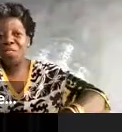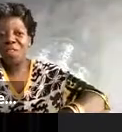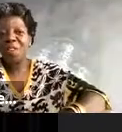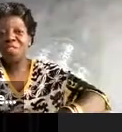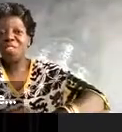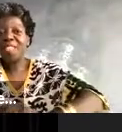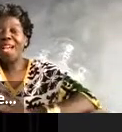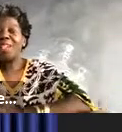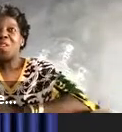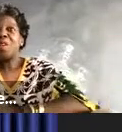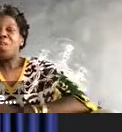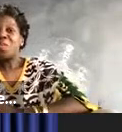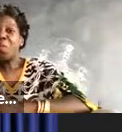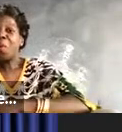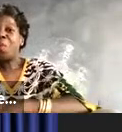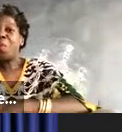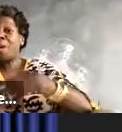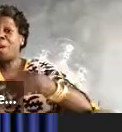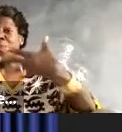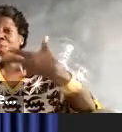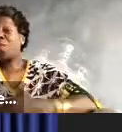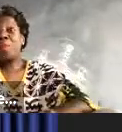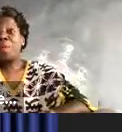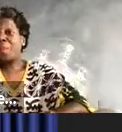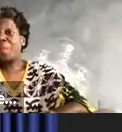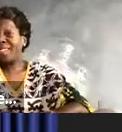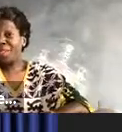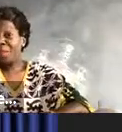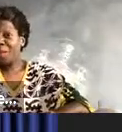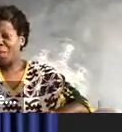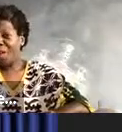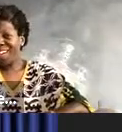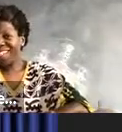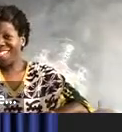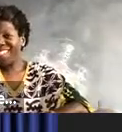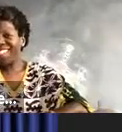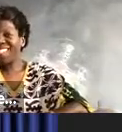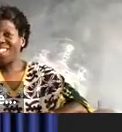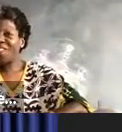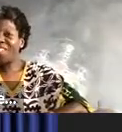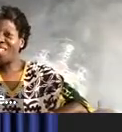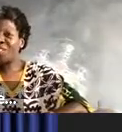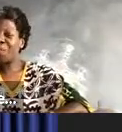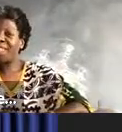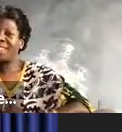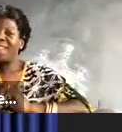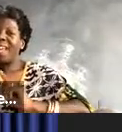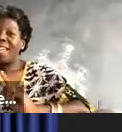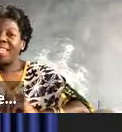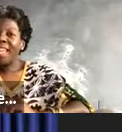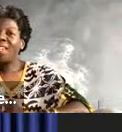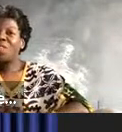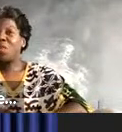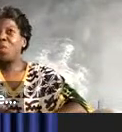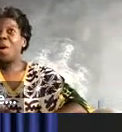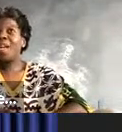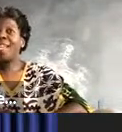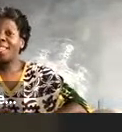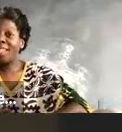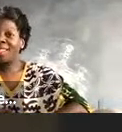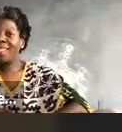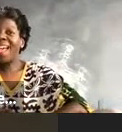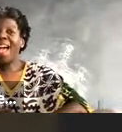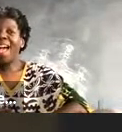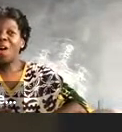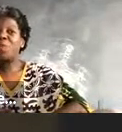Thank you for that. So one more question before we bring these incredible artists into this conversation with us. Can you